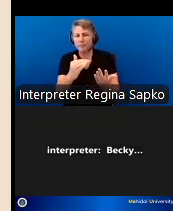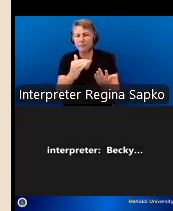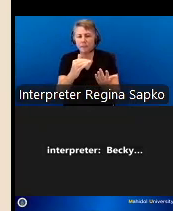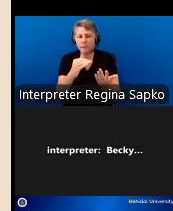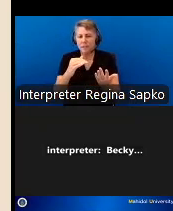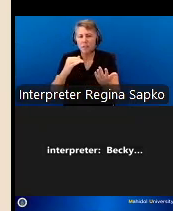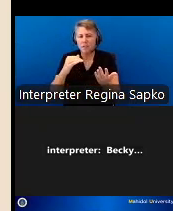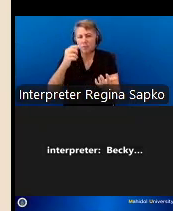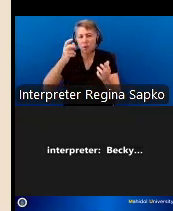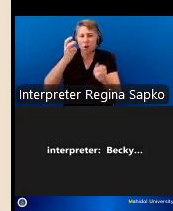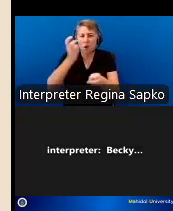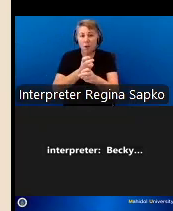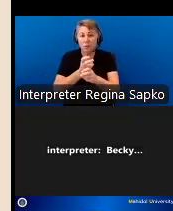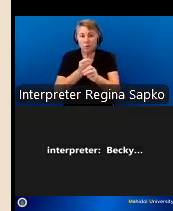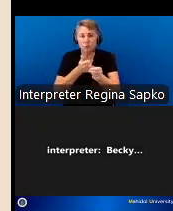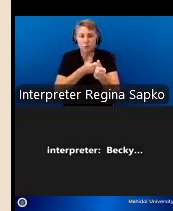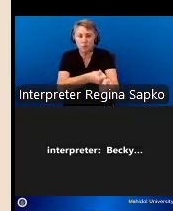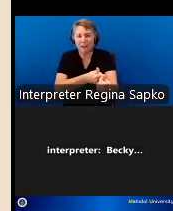also.